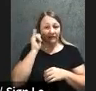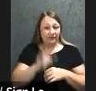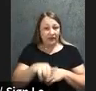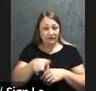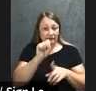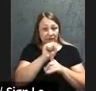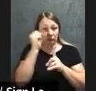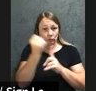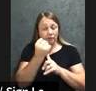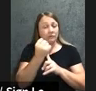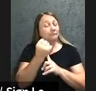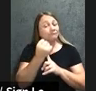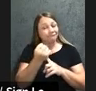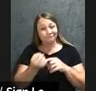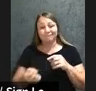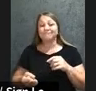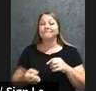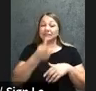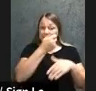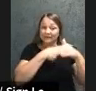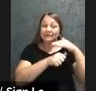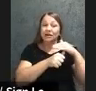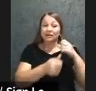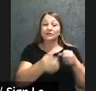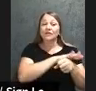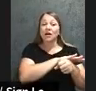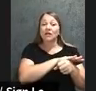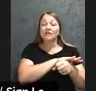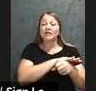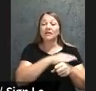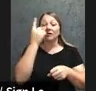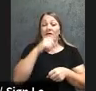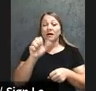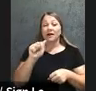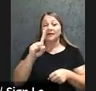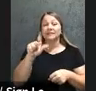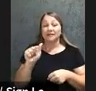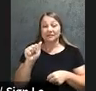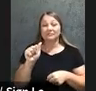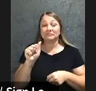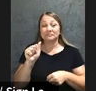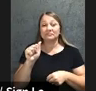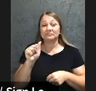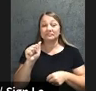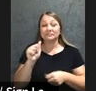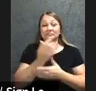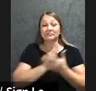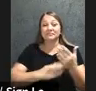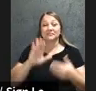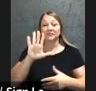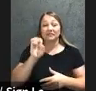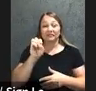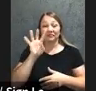is covered by the things like the Americans with Disabilities Act, Section 504 of